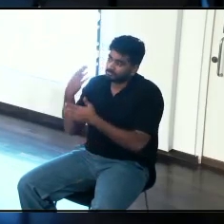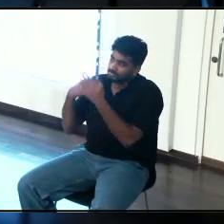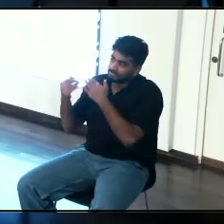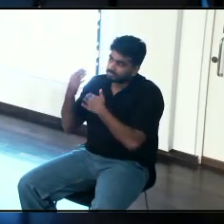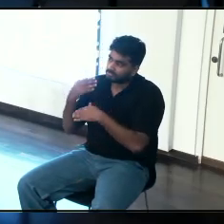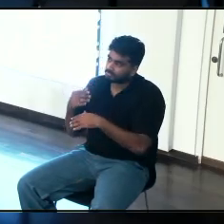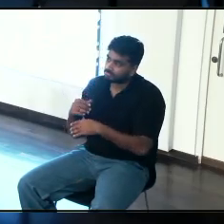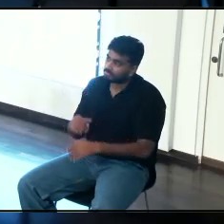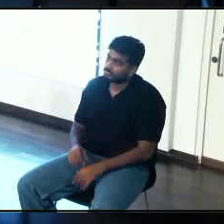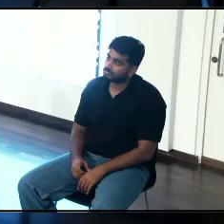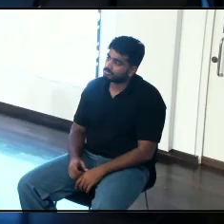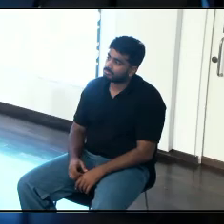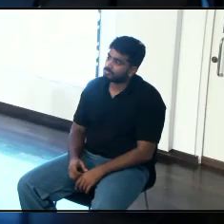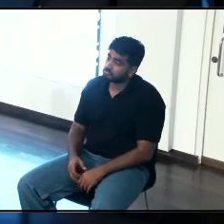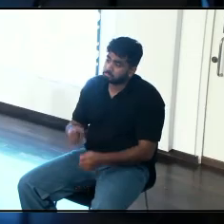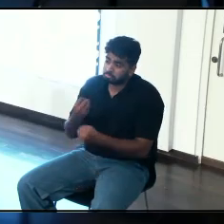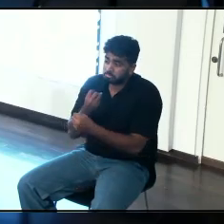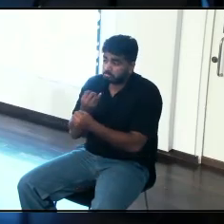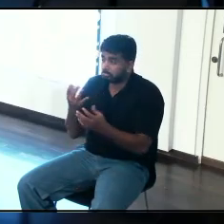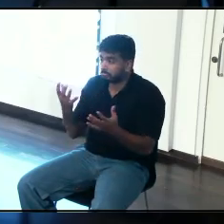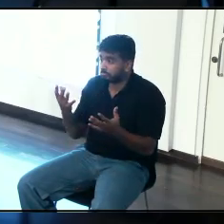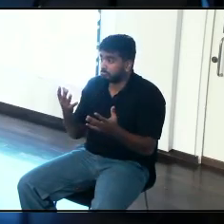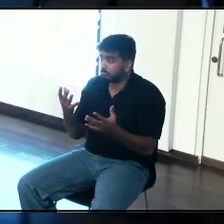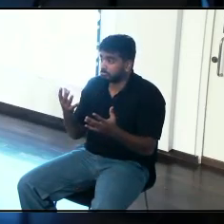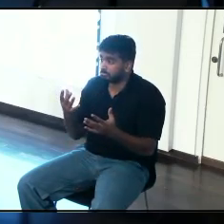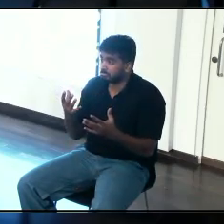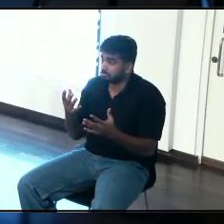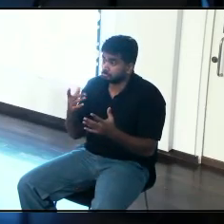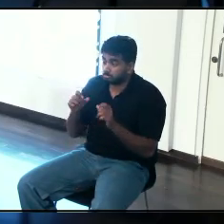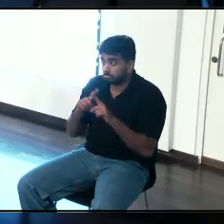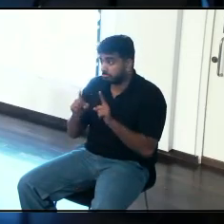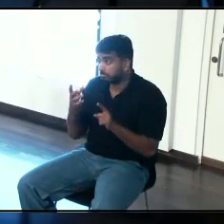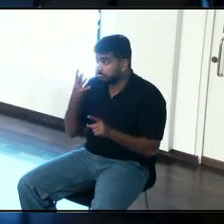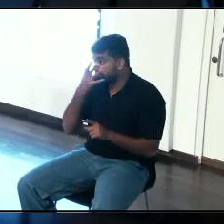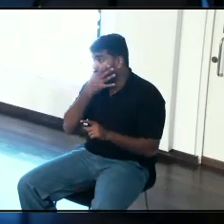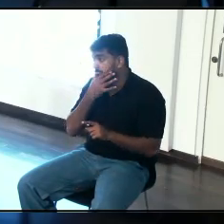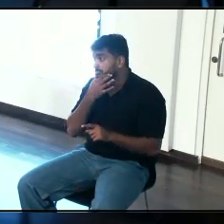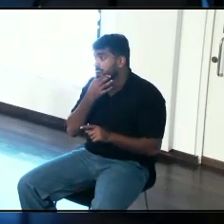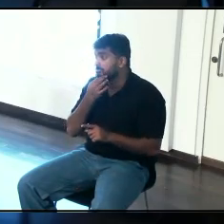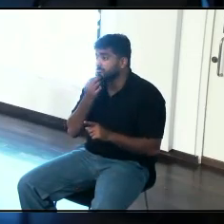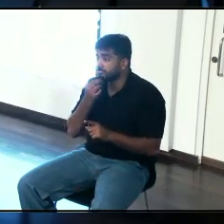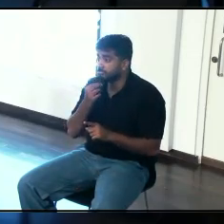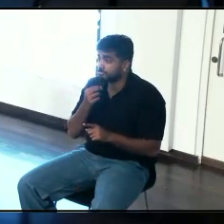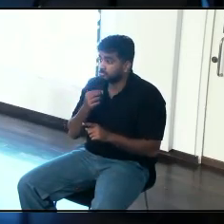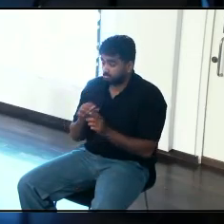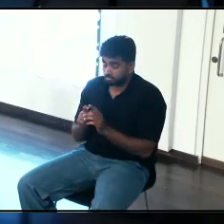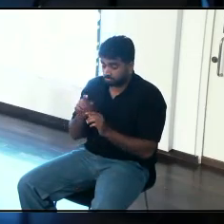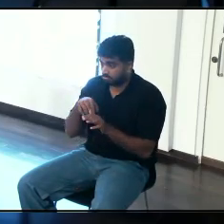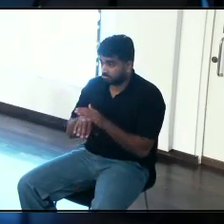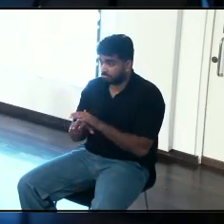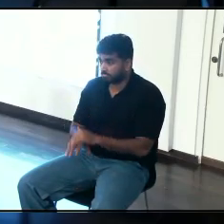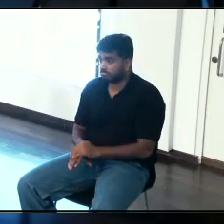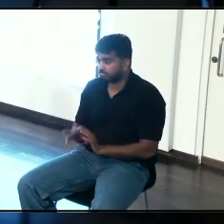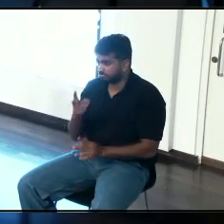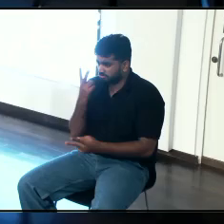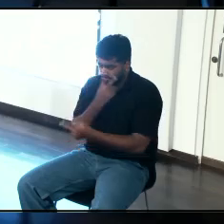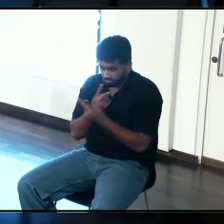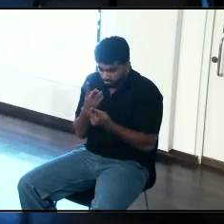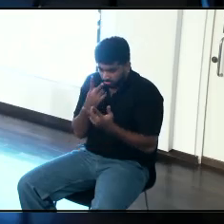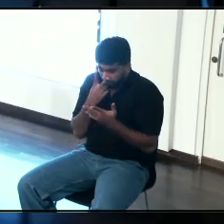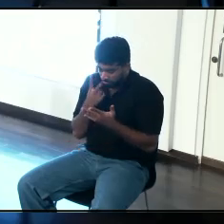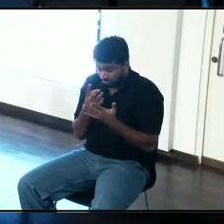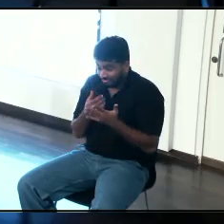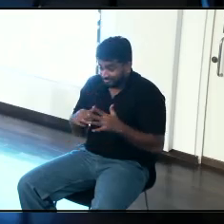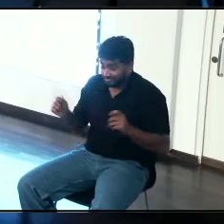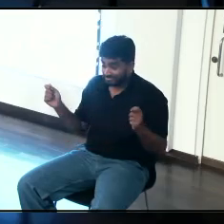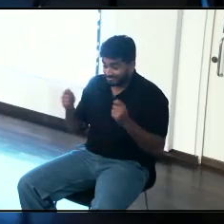several Goan homes, there were many that were beautiful, but where the family didn't live, they only visited there to celebrate